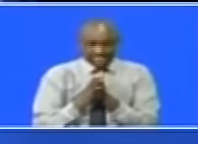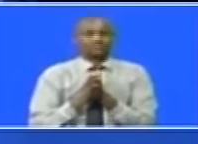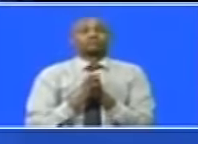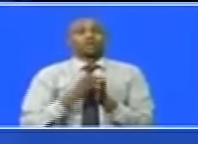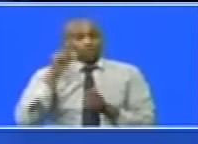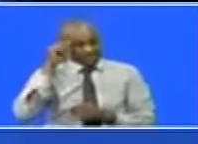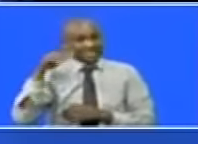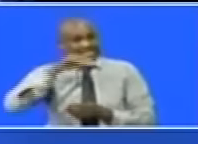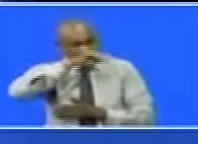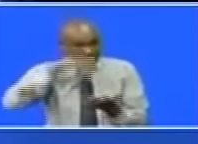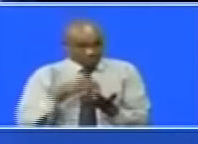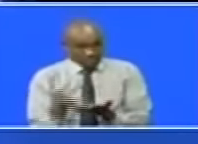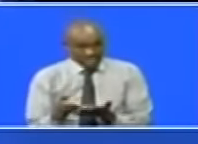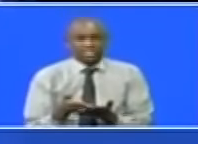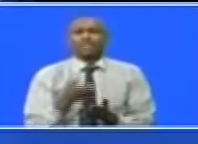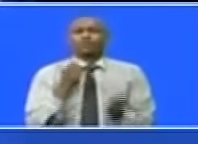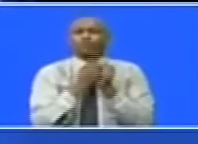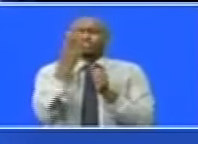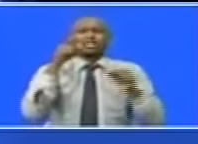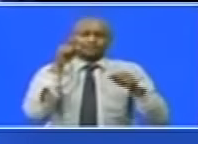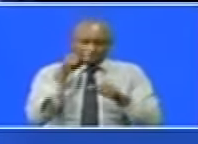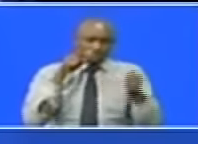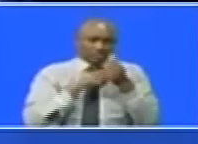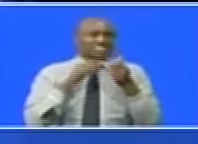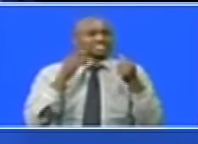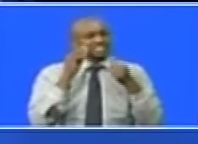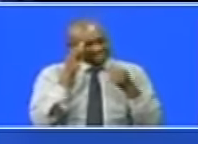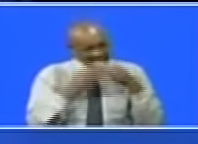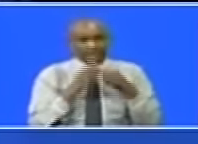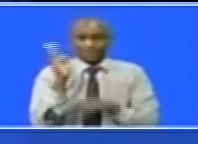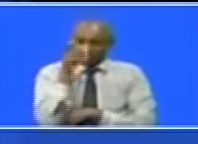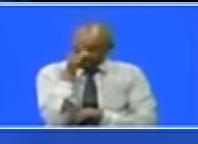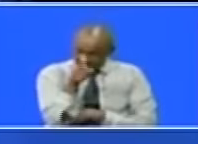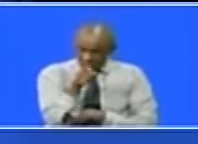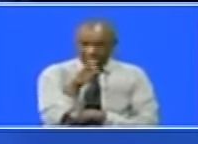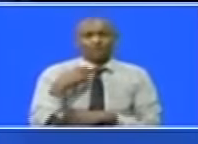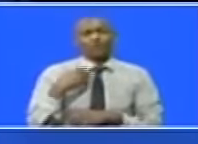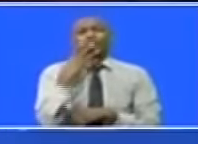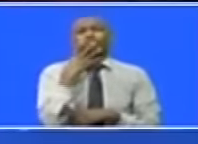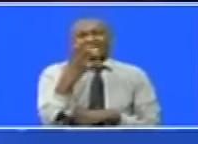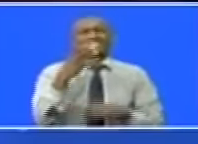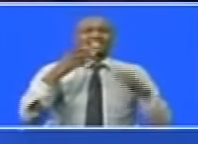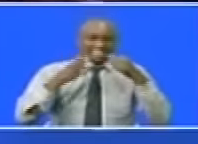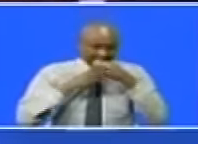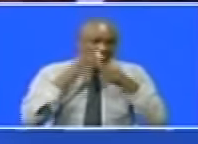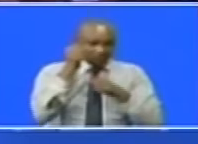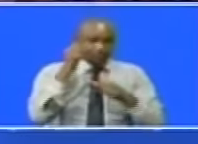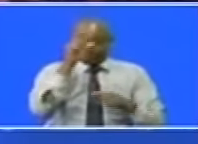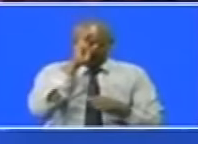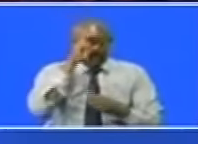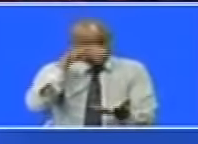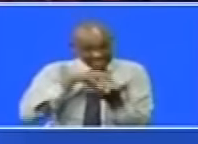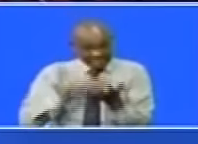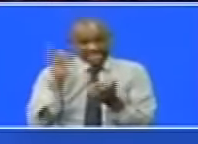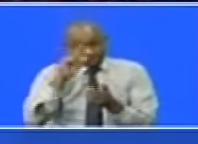The 14.9 billion shillings project involved connecting 195 police stations in Nairobi and Mombasa